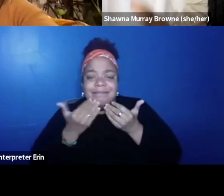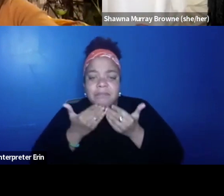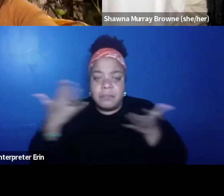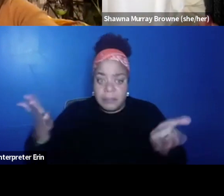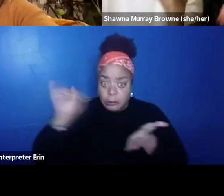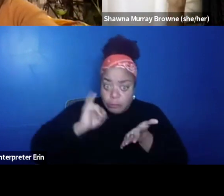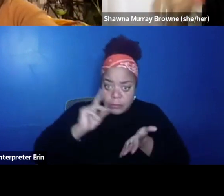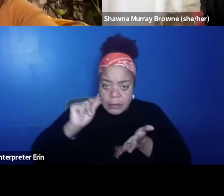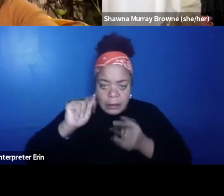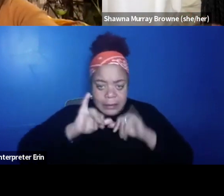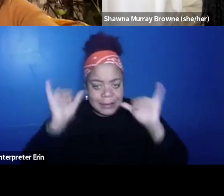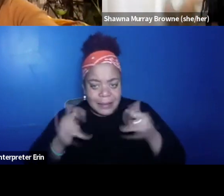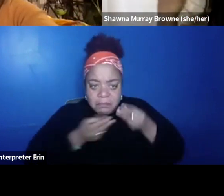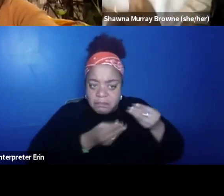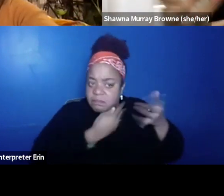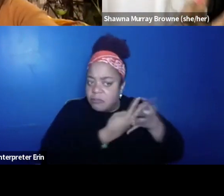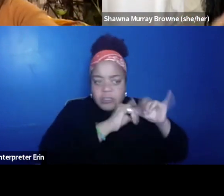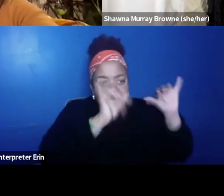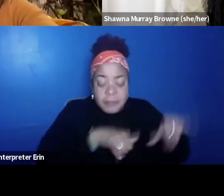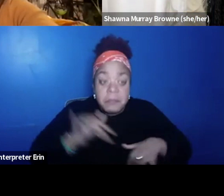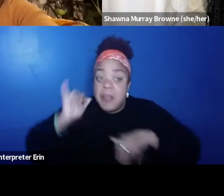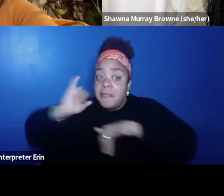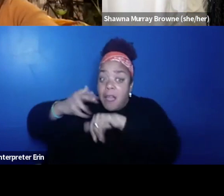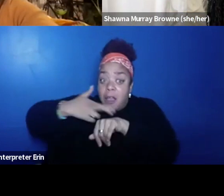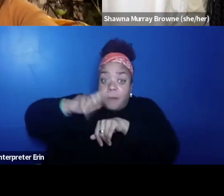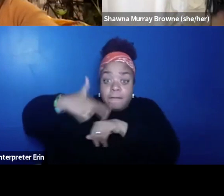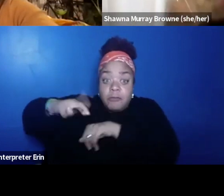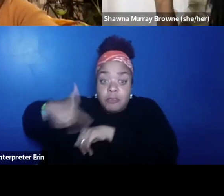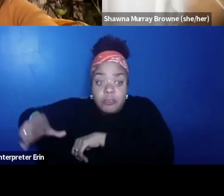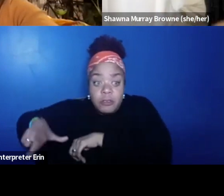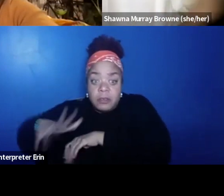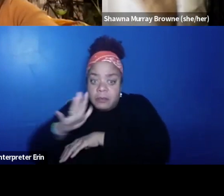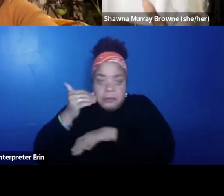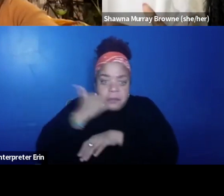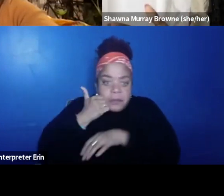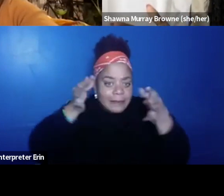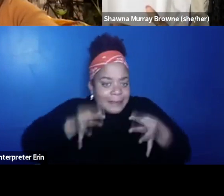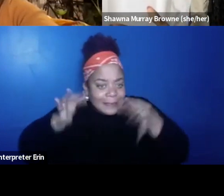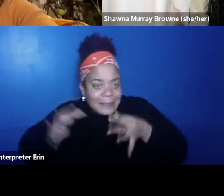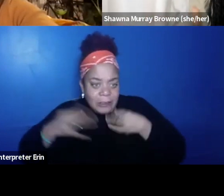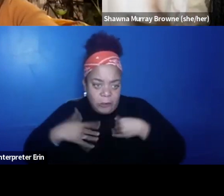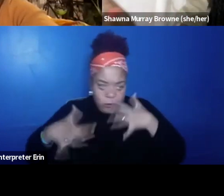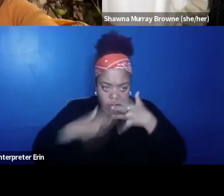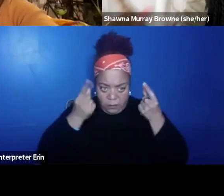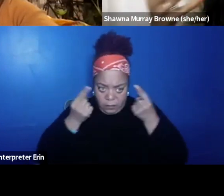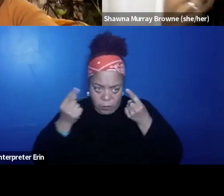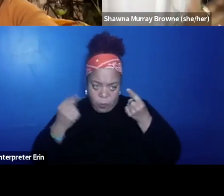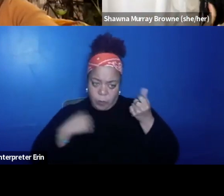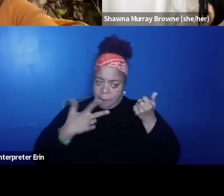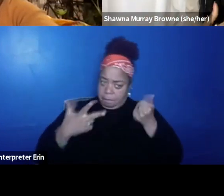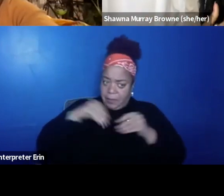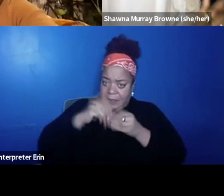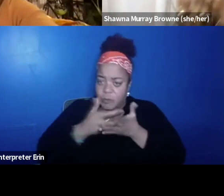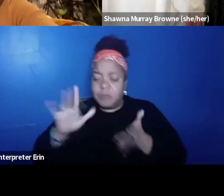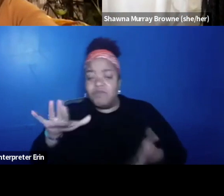around referral. That is, if I am holding space for someone, let's say I am their therapist, and